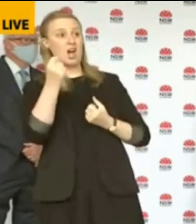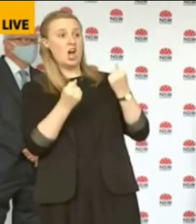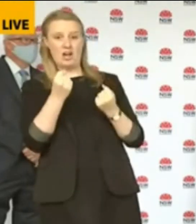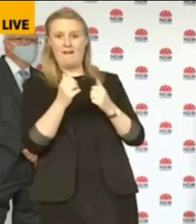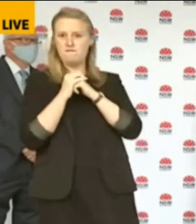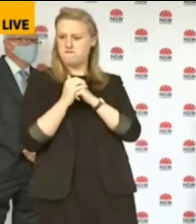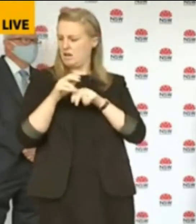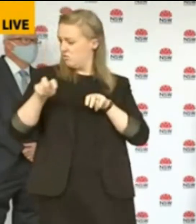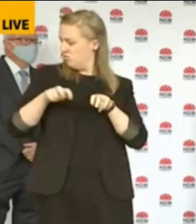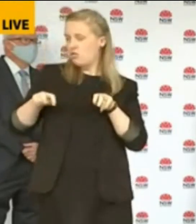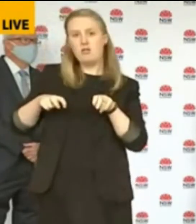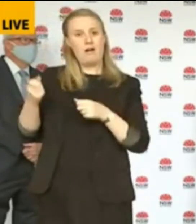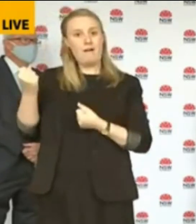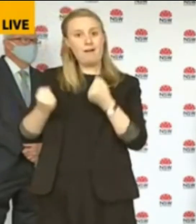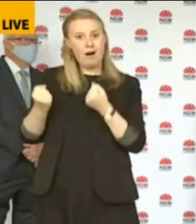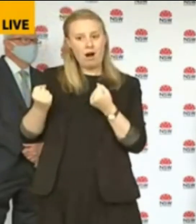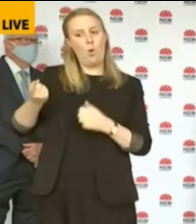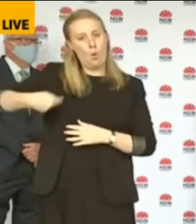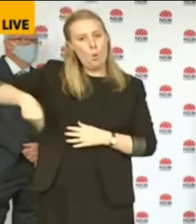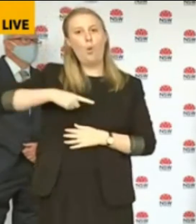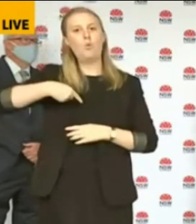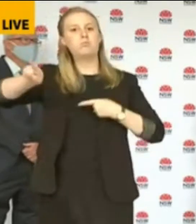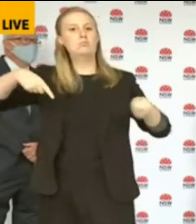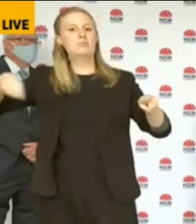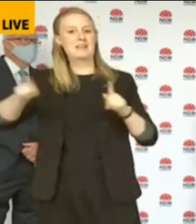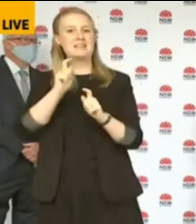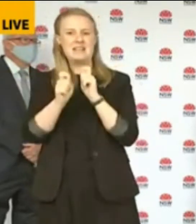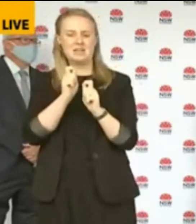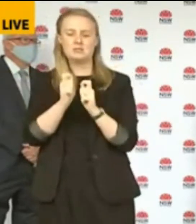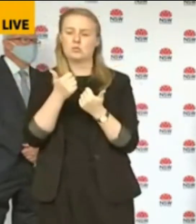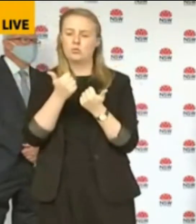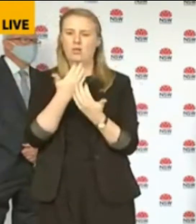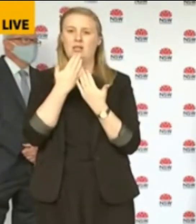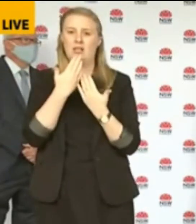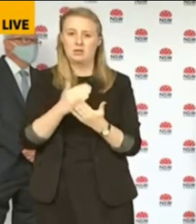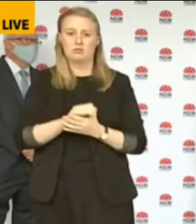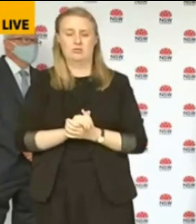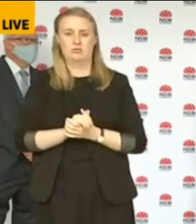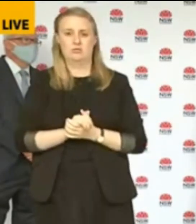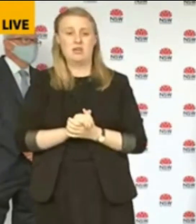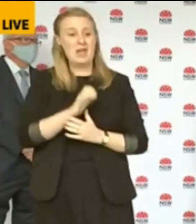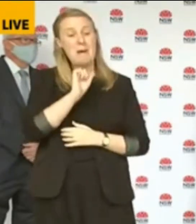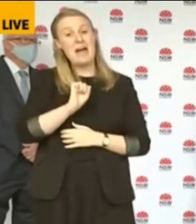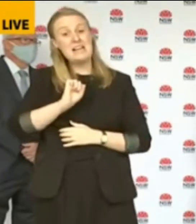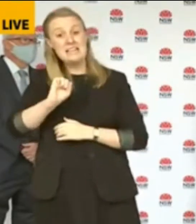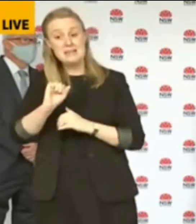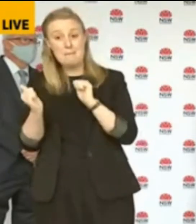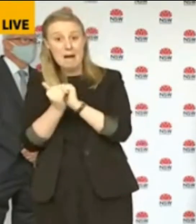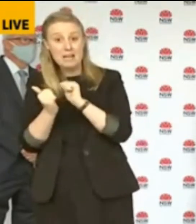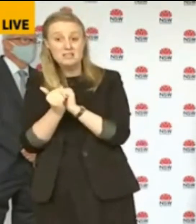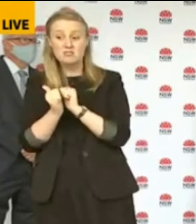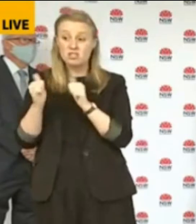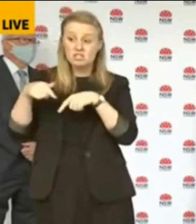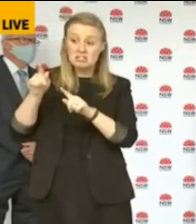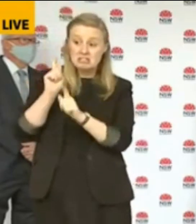far. And again, my plea to the people of Western New South Wales, in Nyngan and Orange and Broken Hill, if you're not feeling well, please come out and